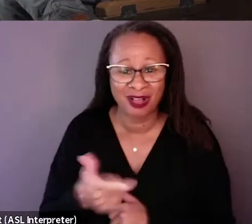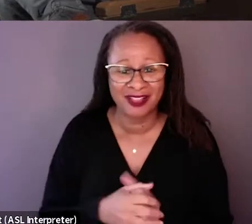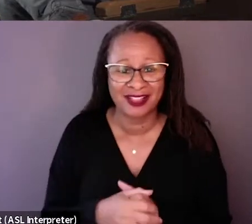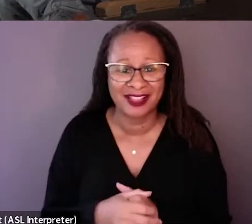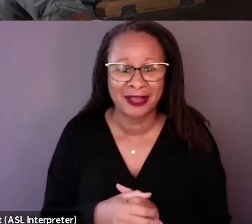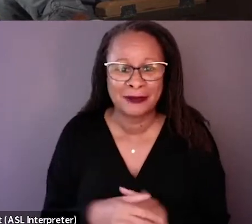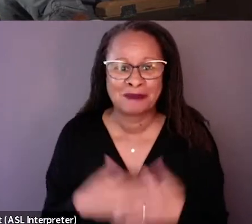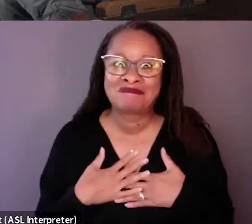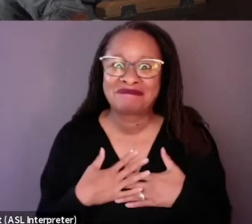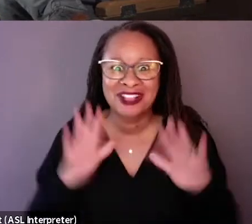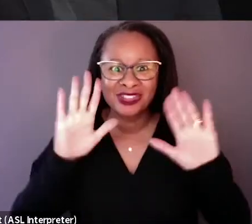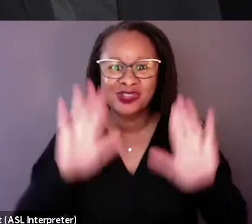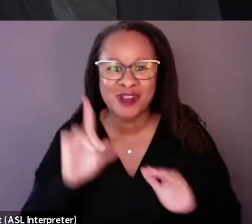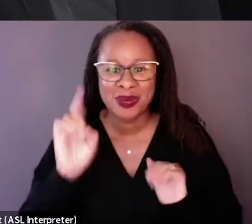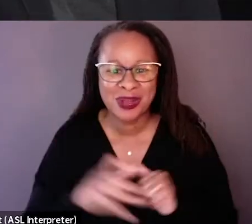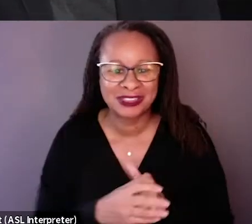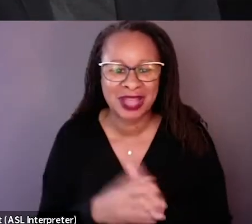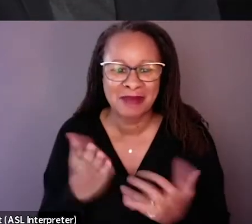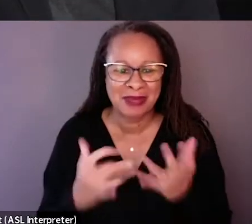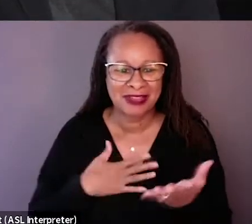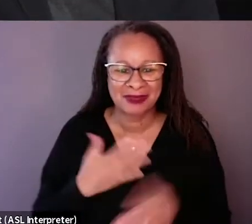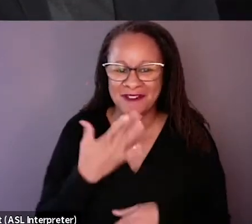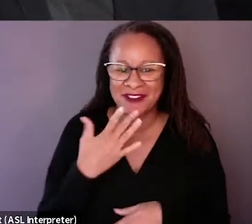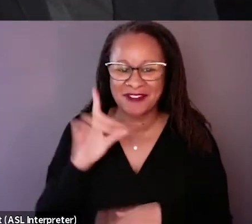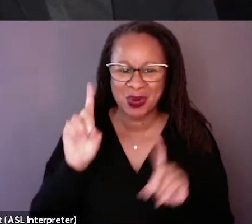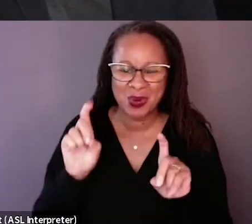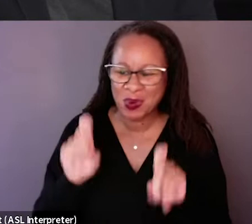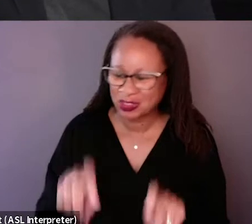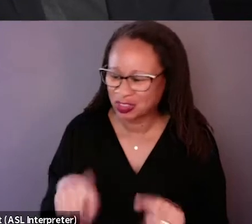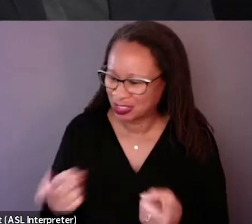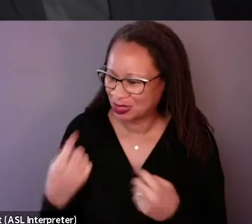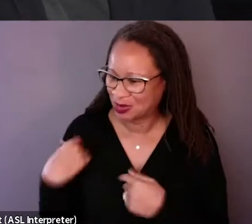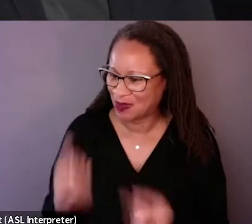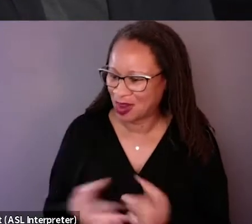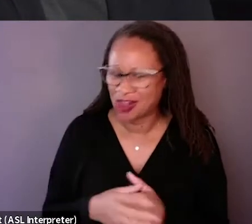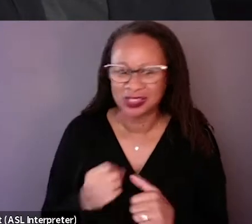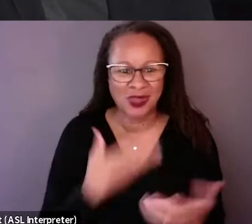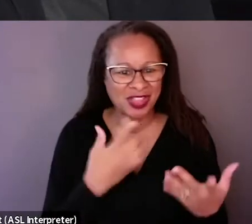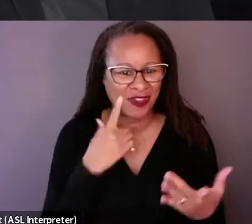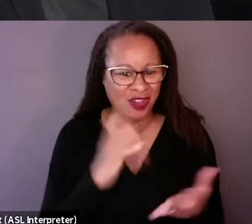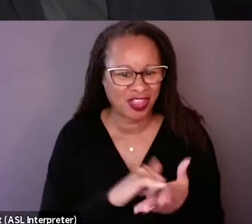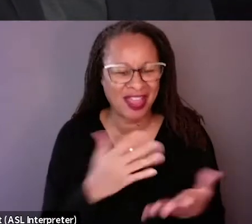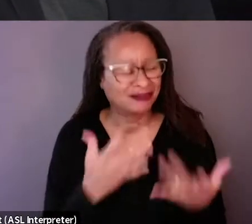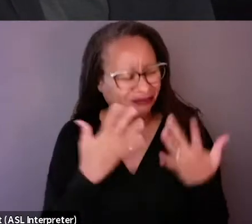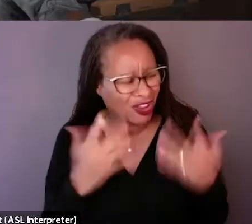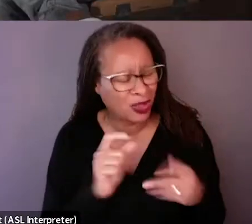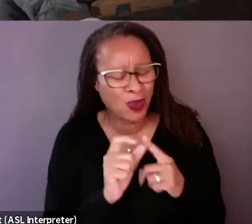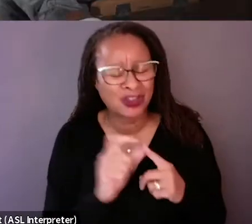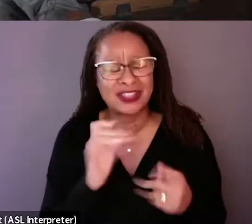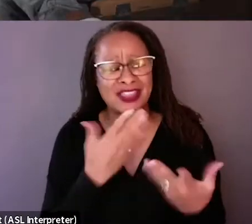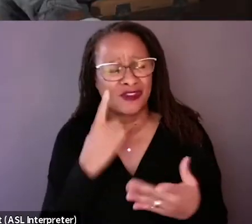That's such a great question. That might be one of my favorite questions I think we've ever gotten. So just thank you for those kind words, and thank you for that